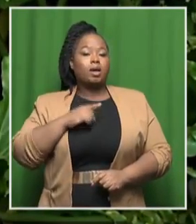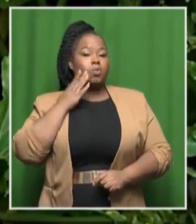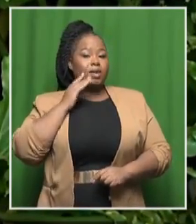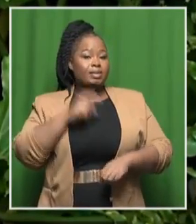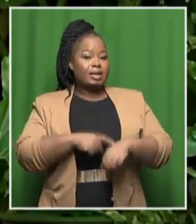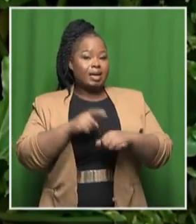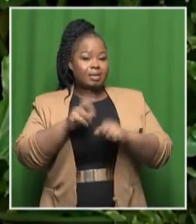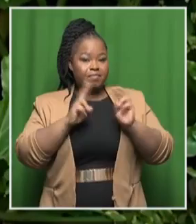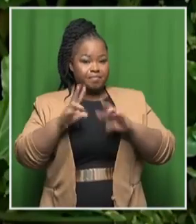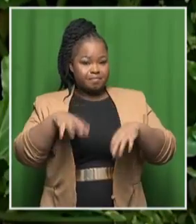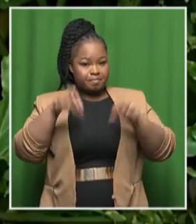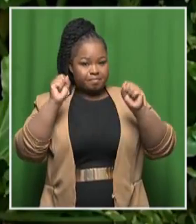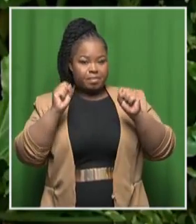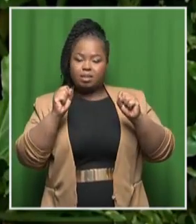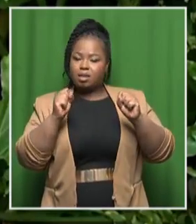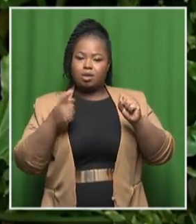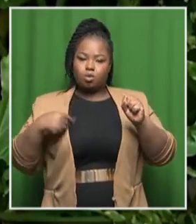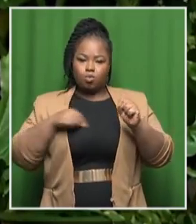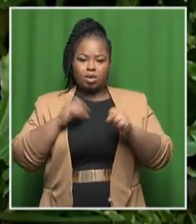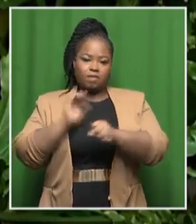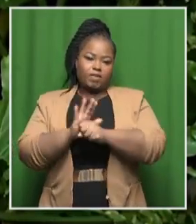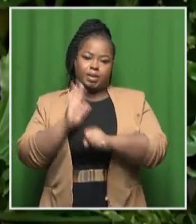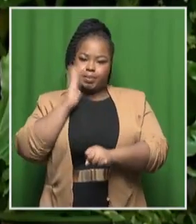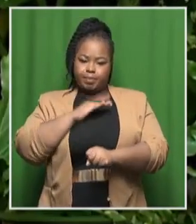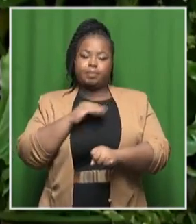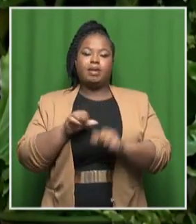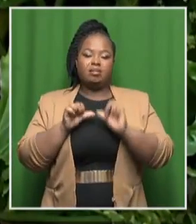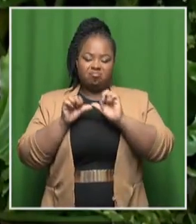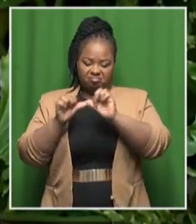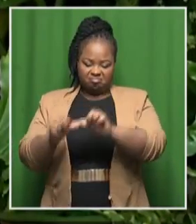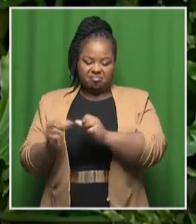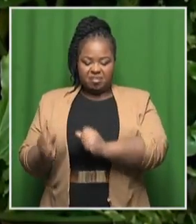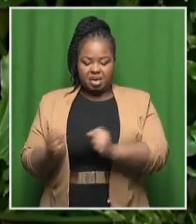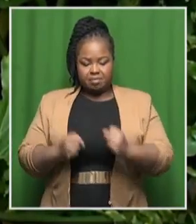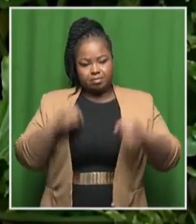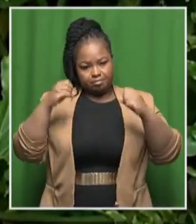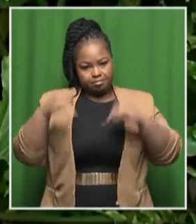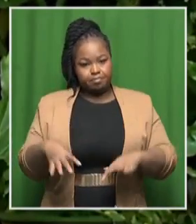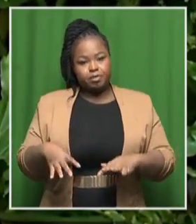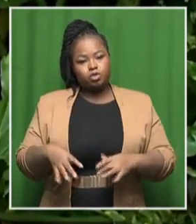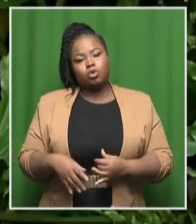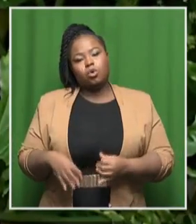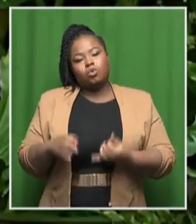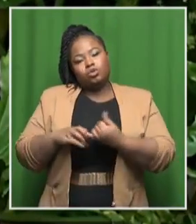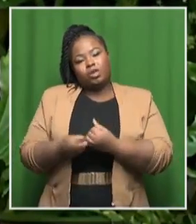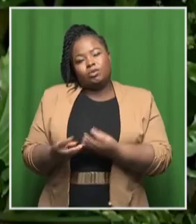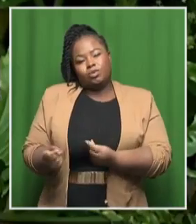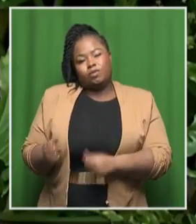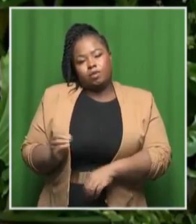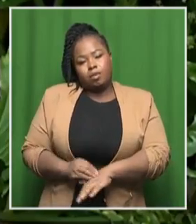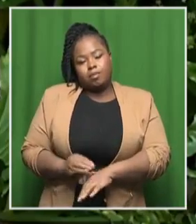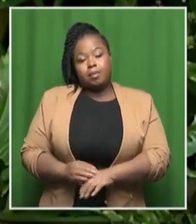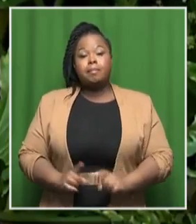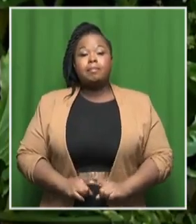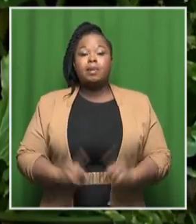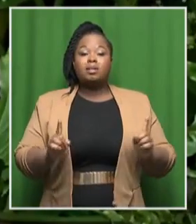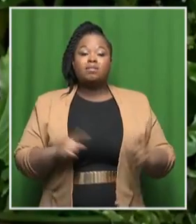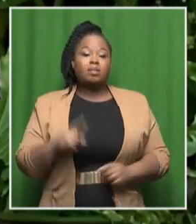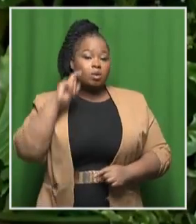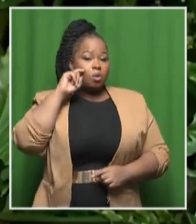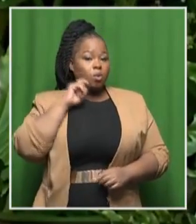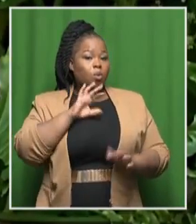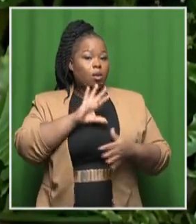dedicated supplies from that. So that is, to some extent, we've mitigated the problem. But in terms of AD infrastructure,